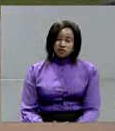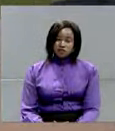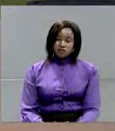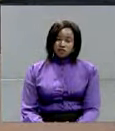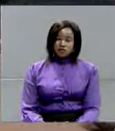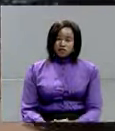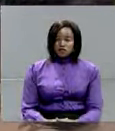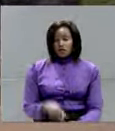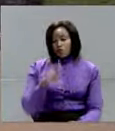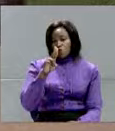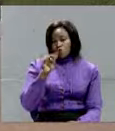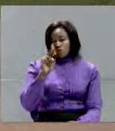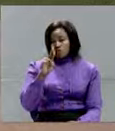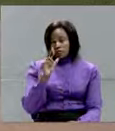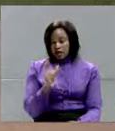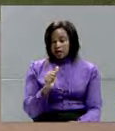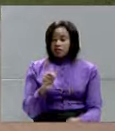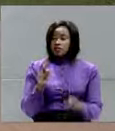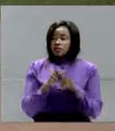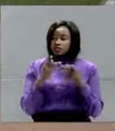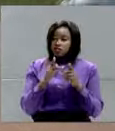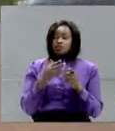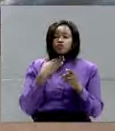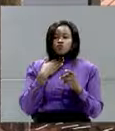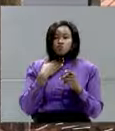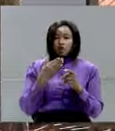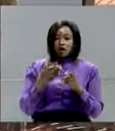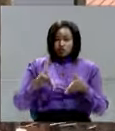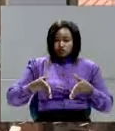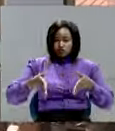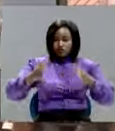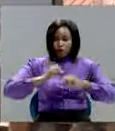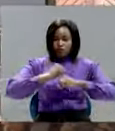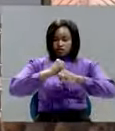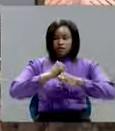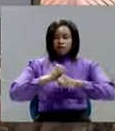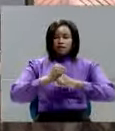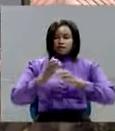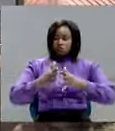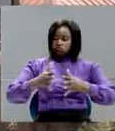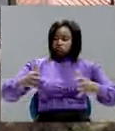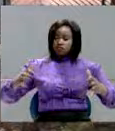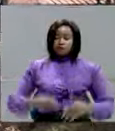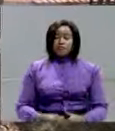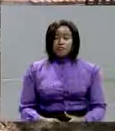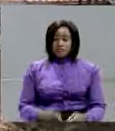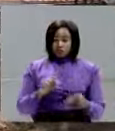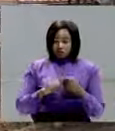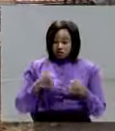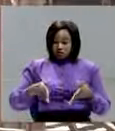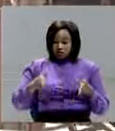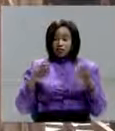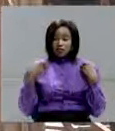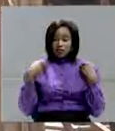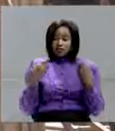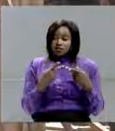Uganda National Roads Authority has embarked on clearing and securing road reserves across the country. Along Entebbe Road, the exercise kicked